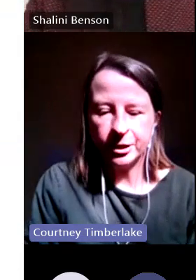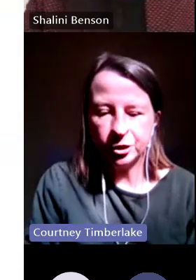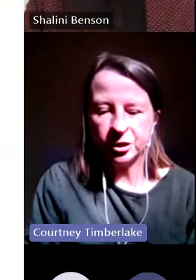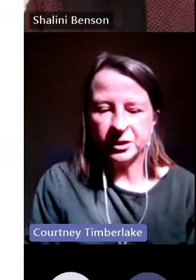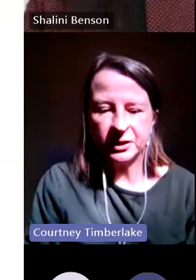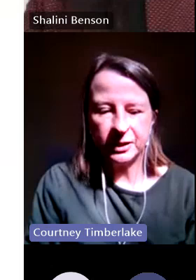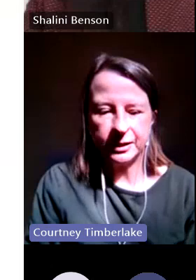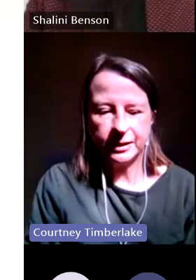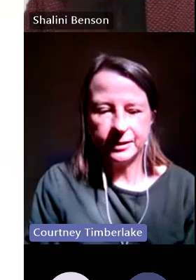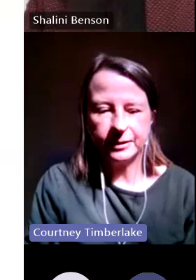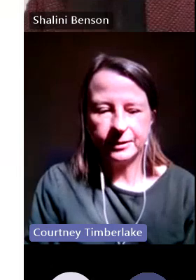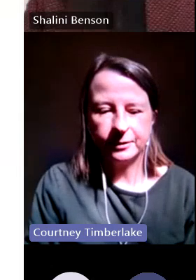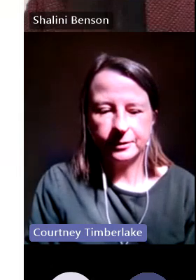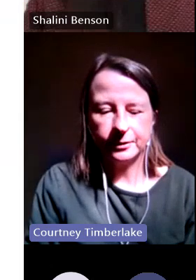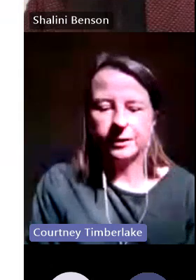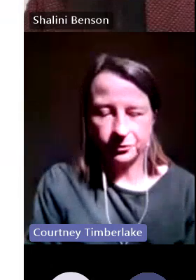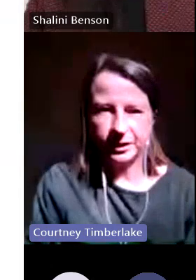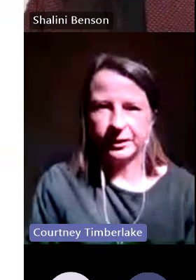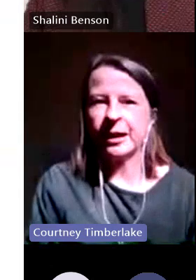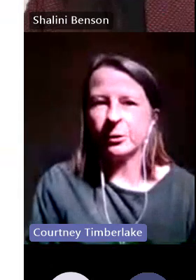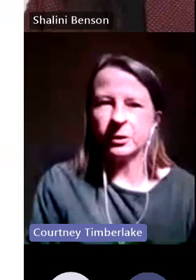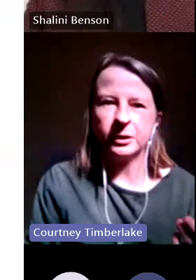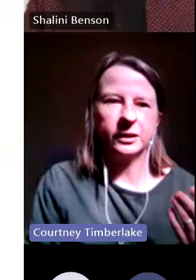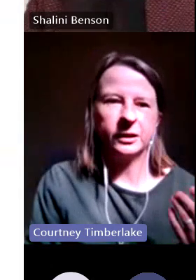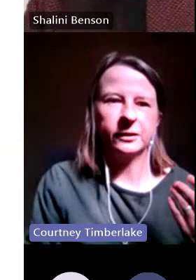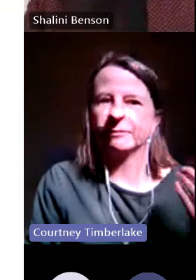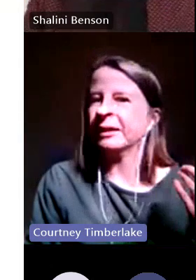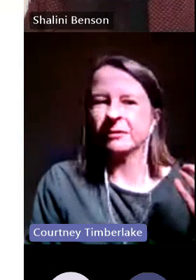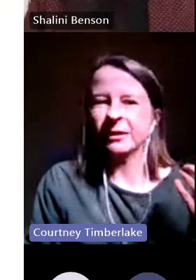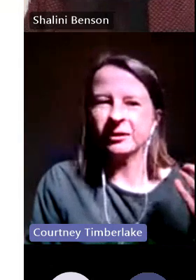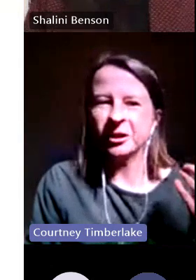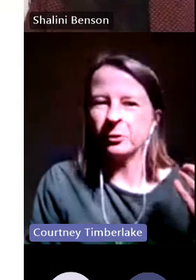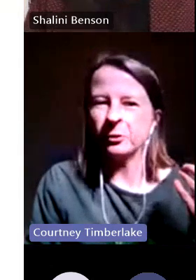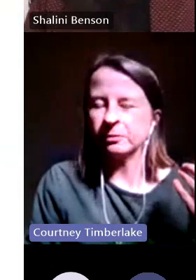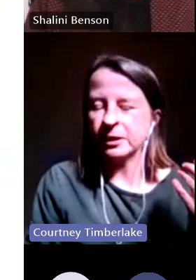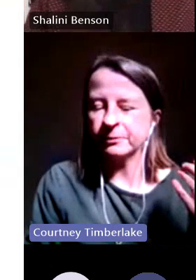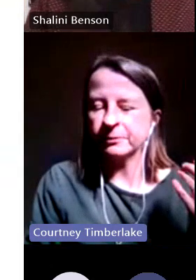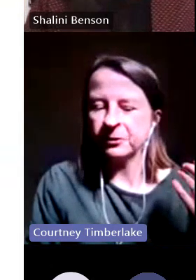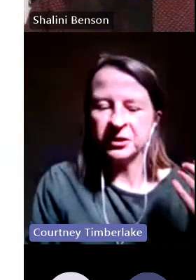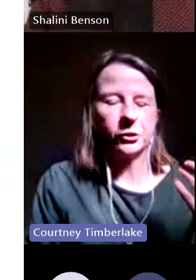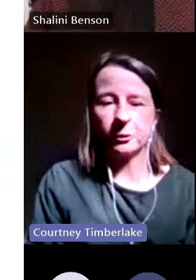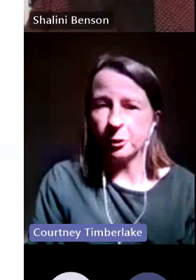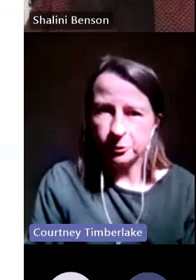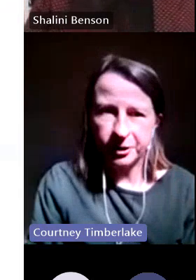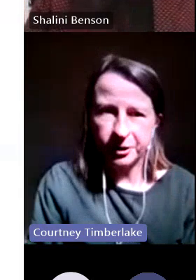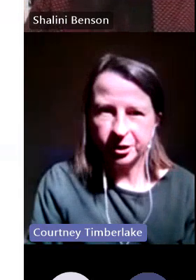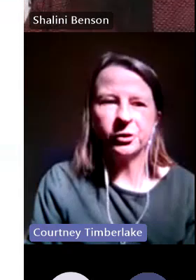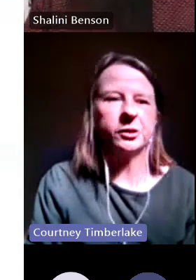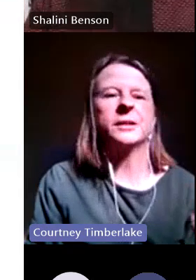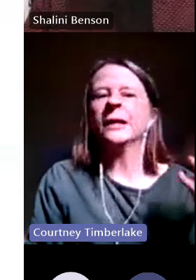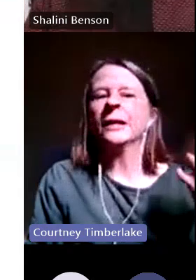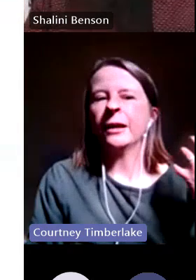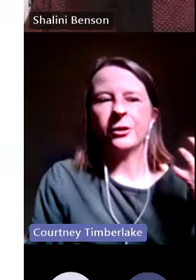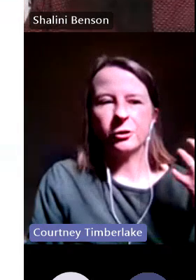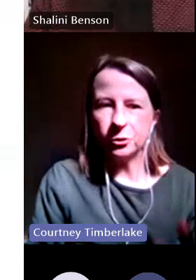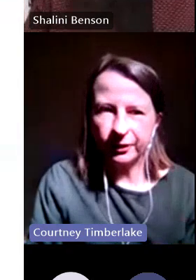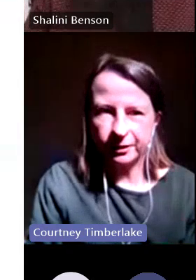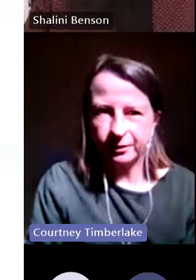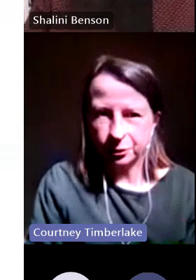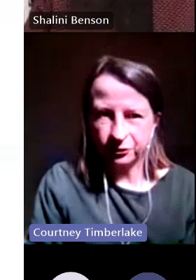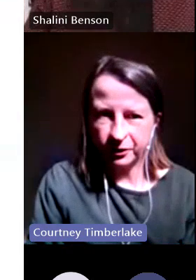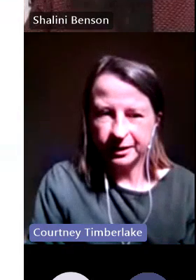Every agency is different in how in you know the funds that are appropriated to them,